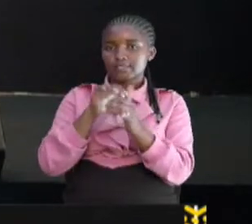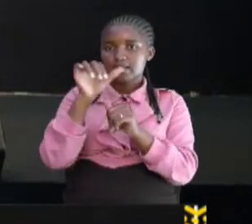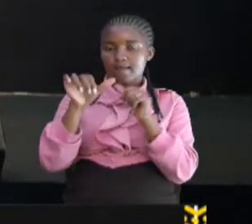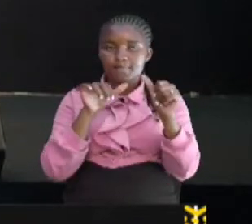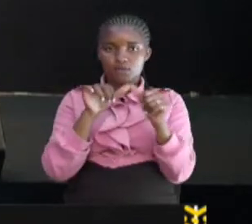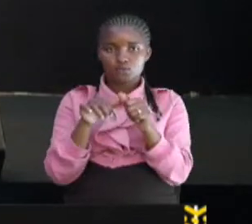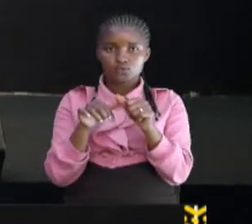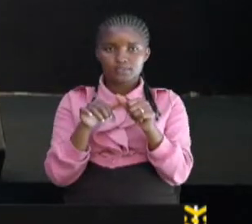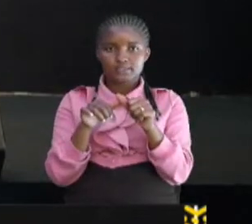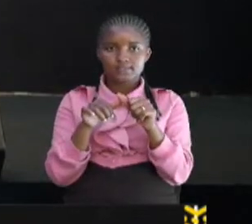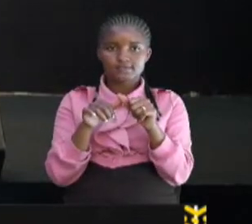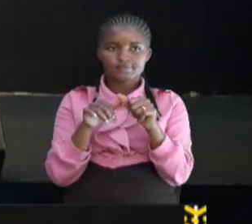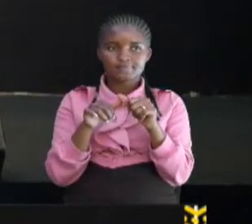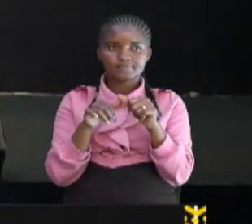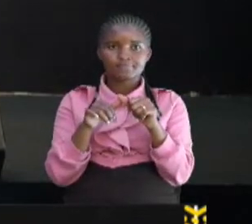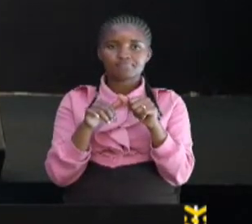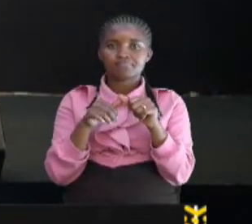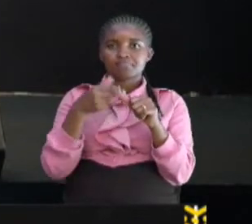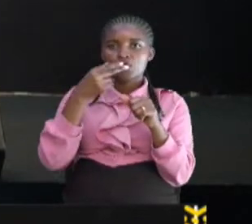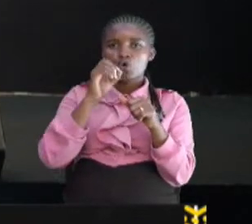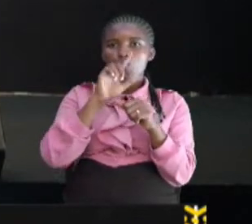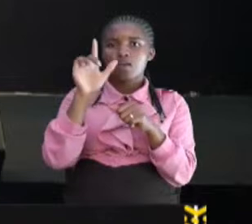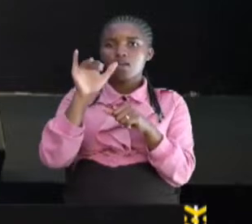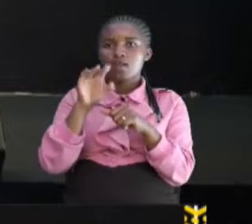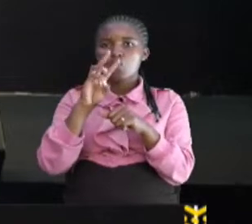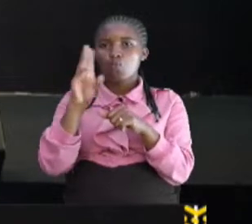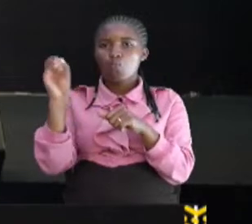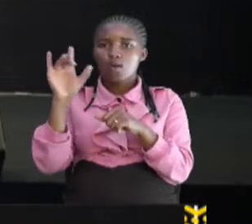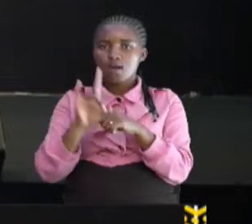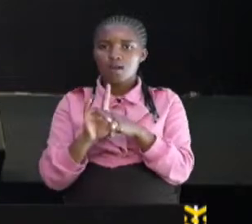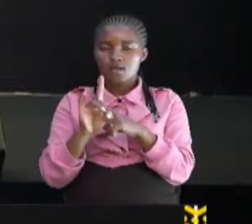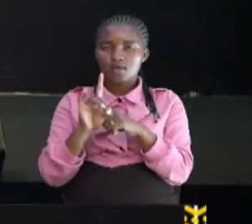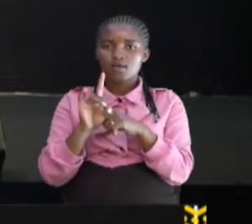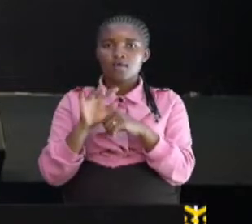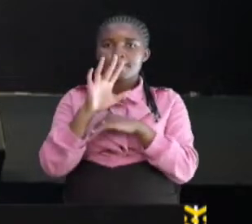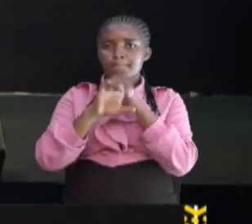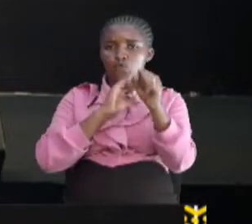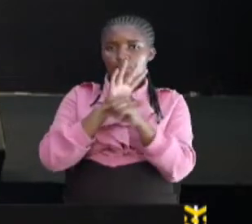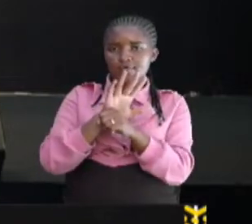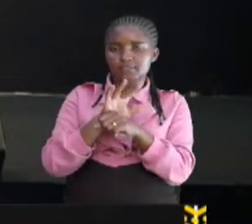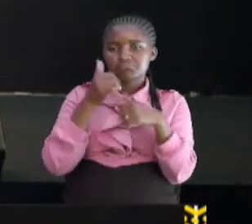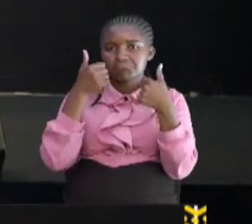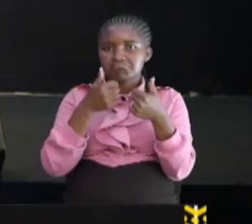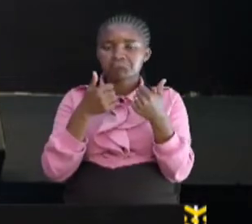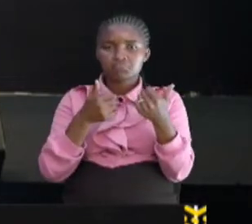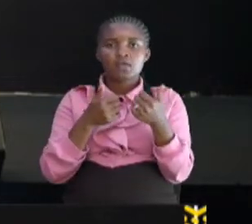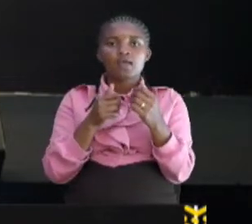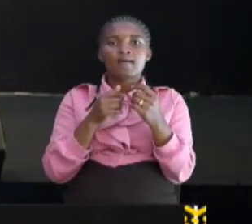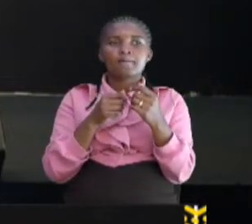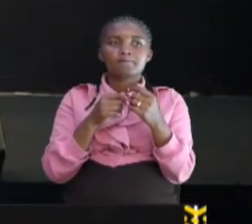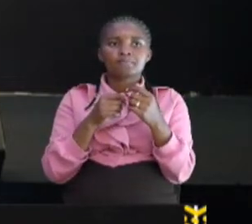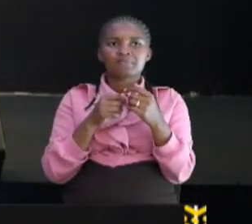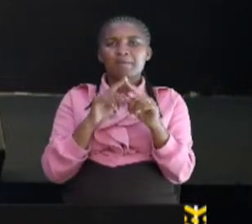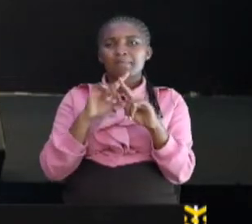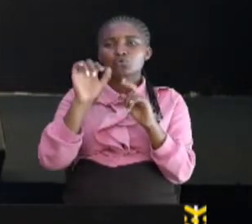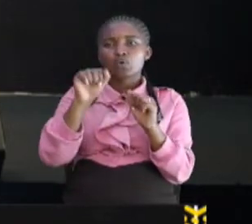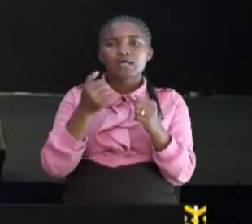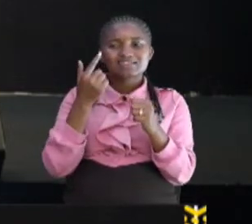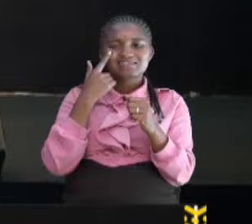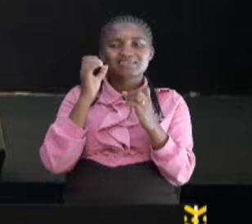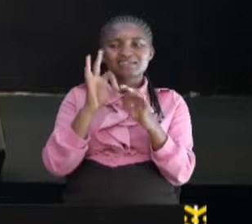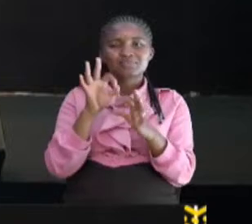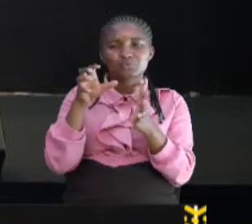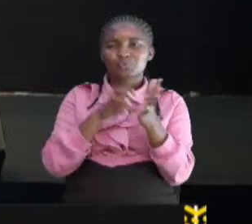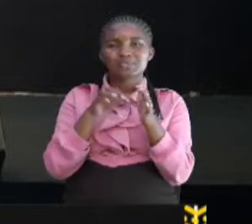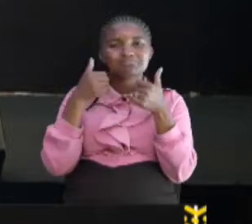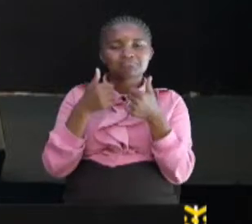about, Hollywood movies, do they do well? When you post content around Hollywood movies, do they really do well? If you check